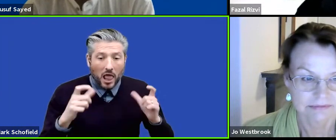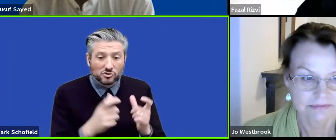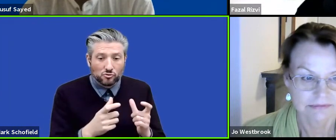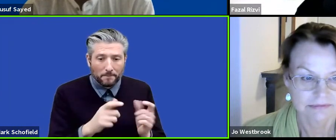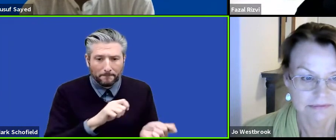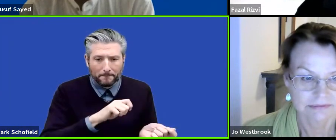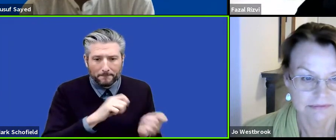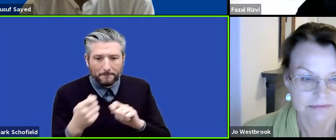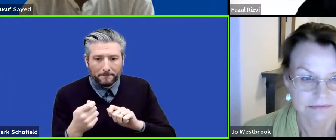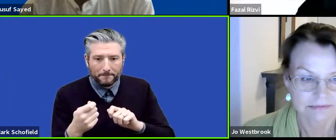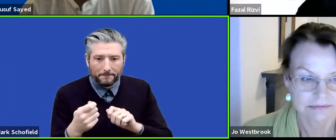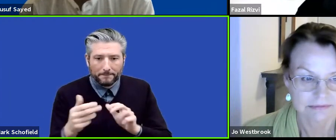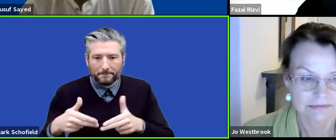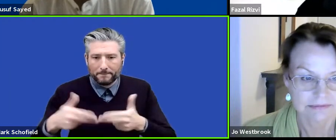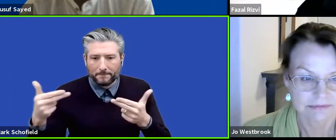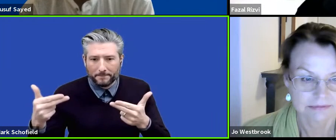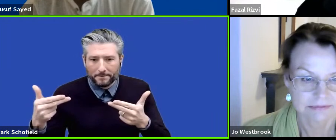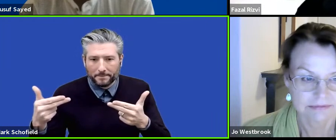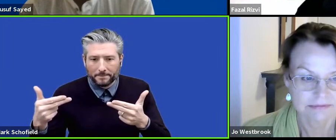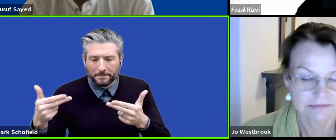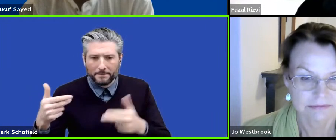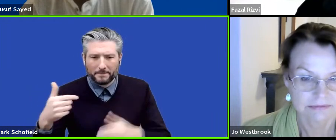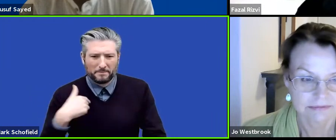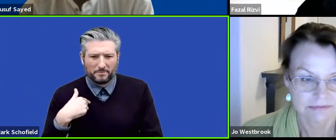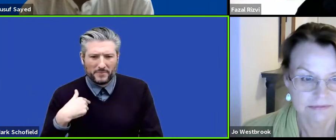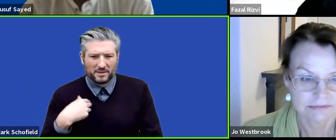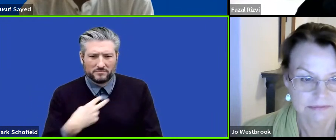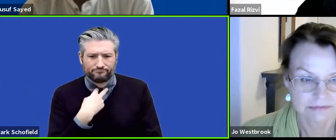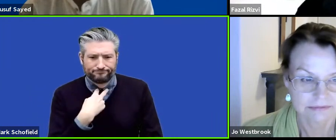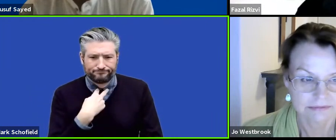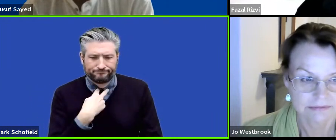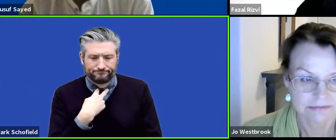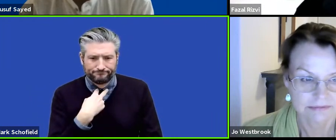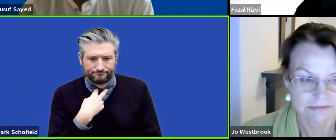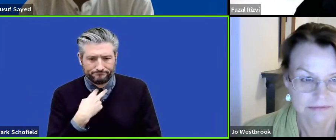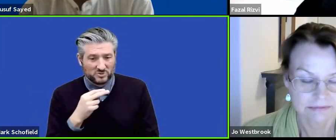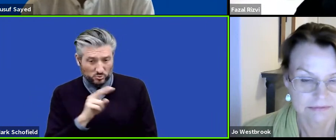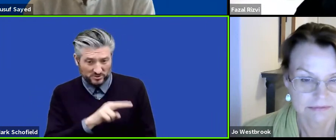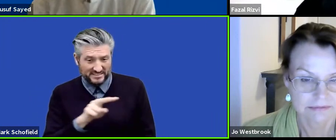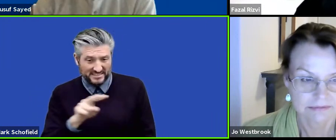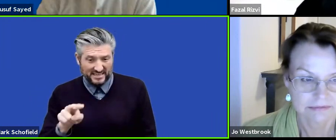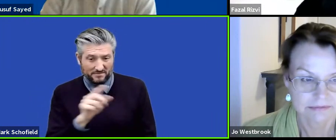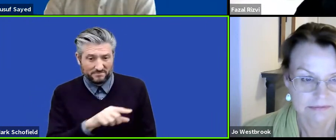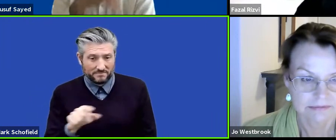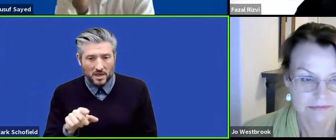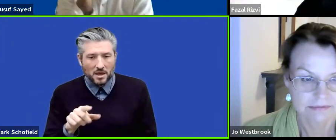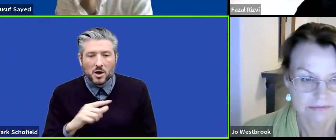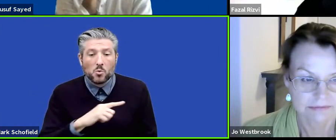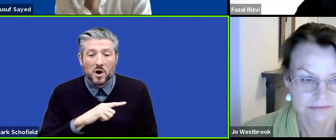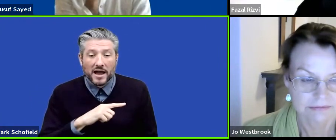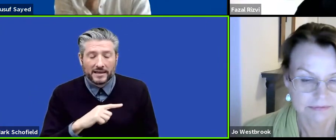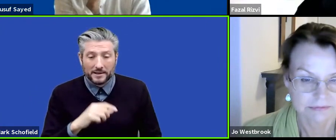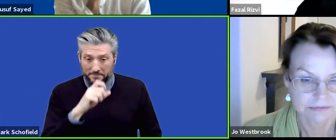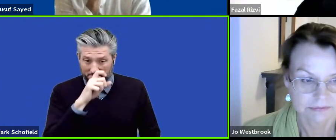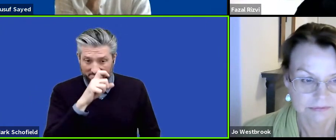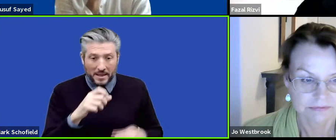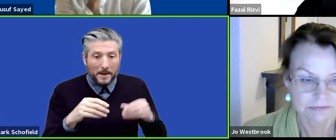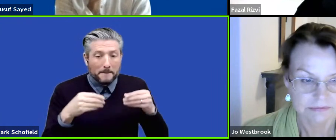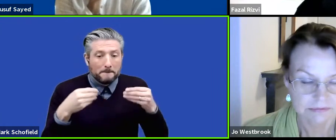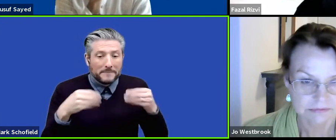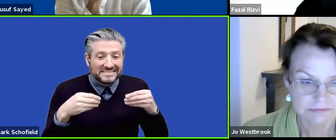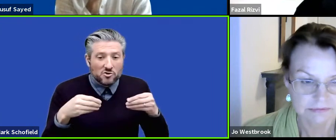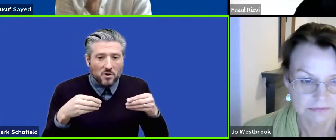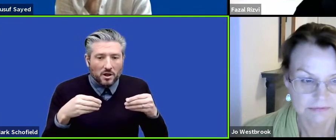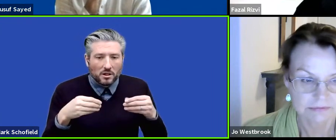classrooms, to has been really quite disappointing at this and in this way, that the material that was content